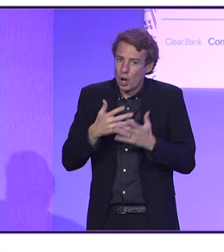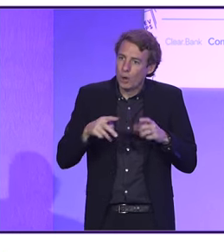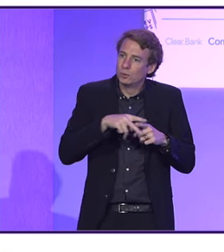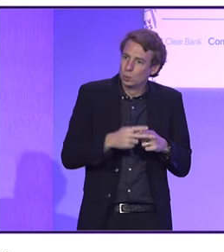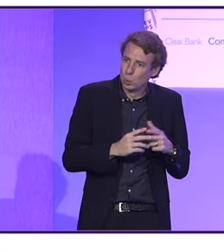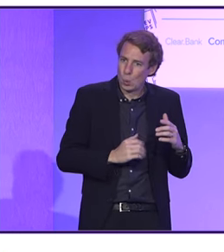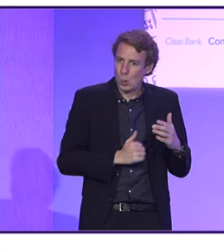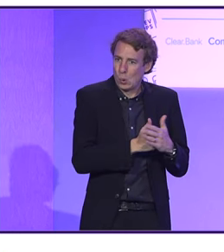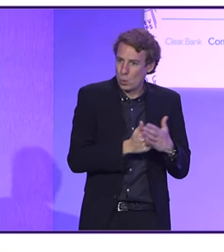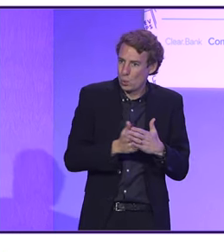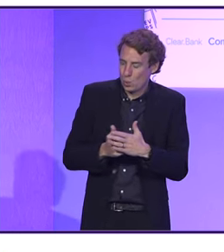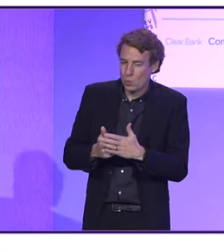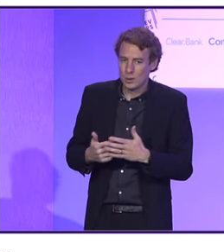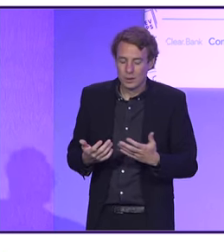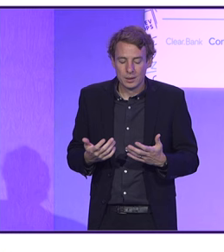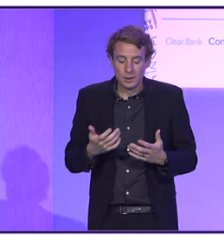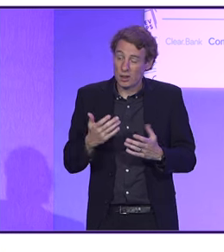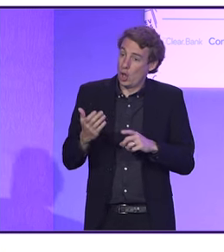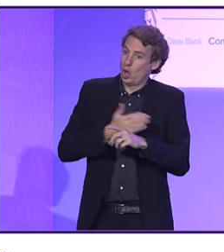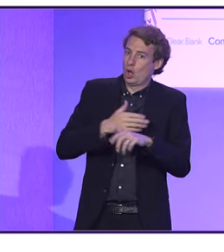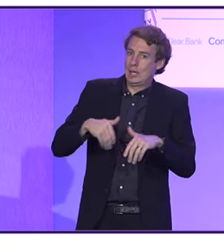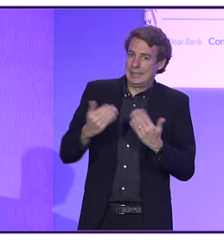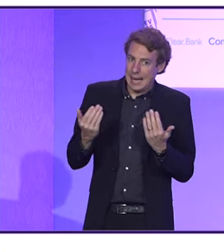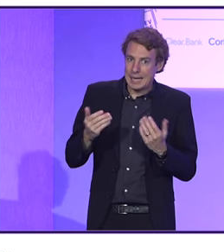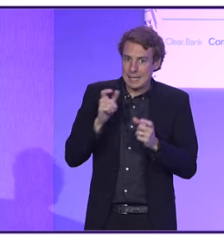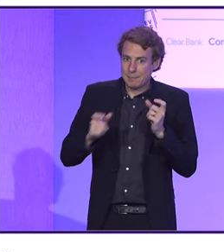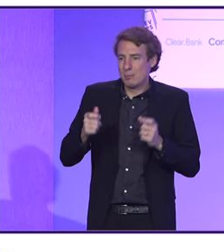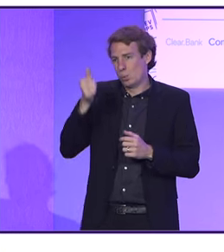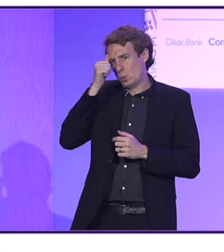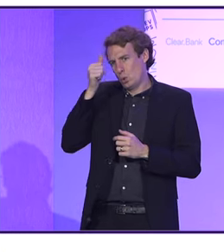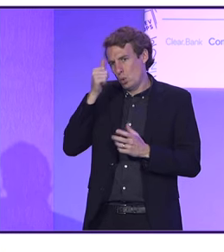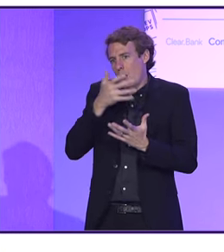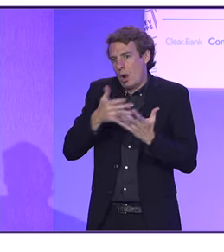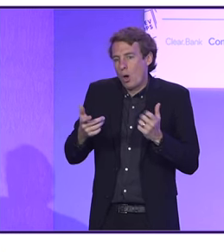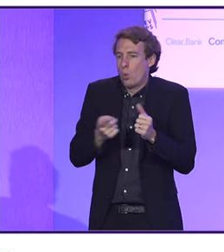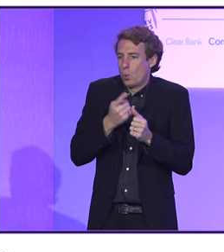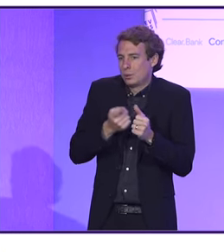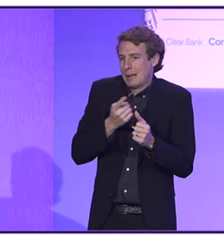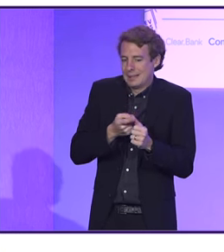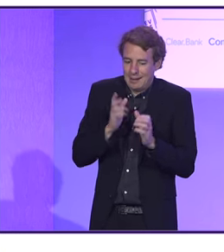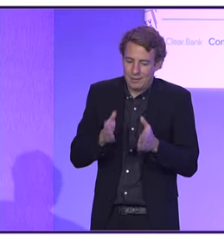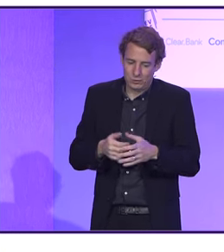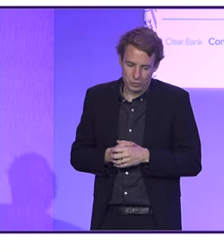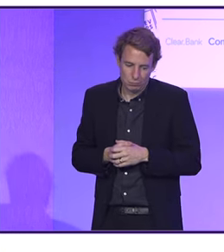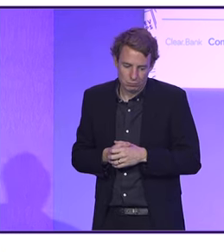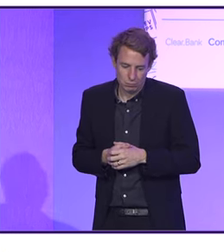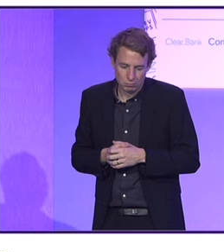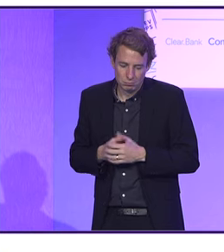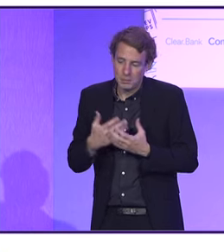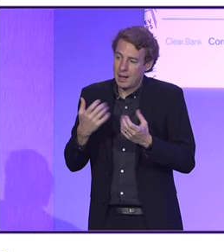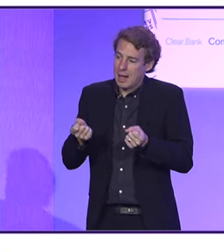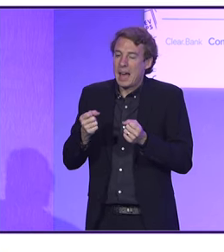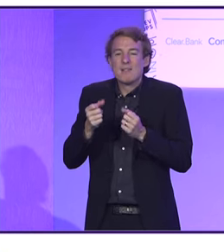early days, the team were like quite clearly knew that we're going to have to do a lot of this automation. So some examples of